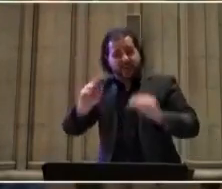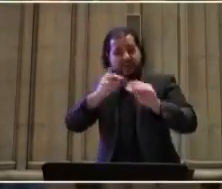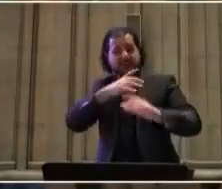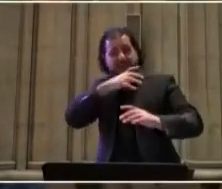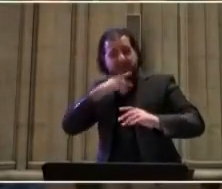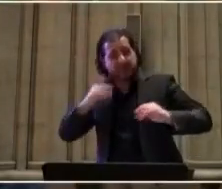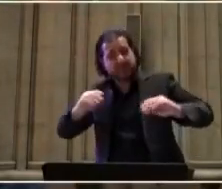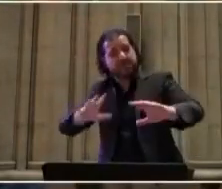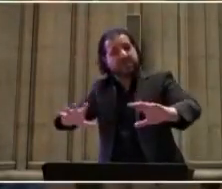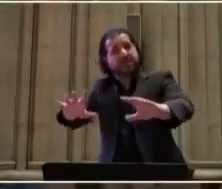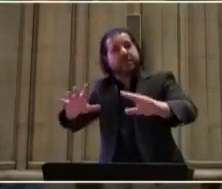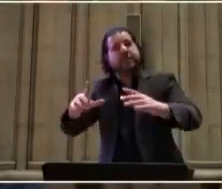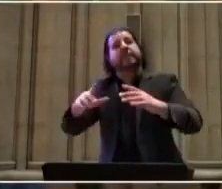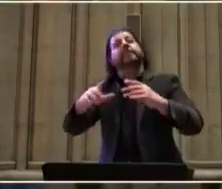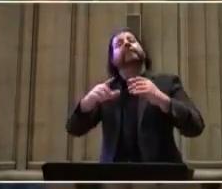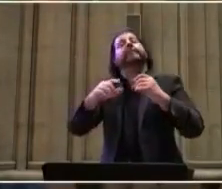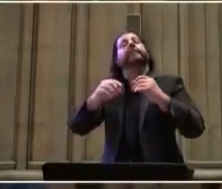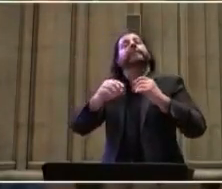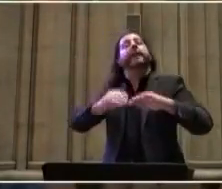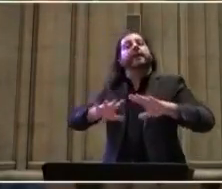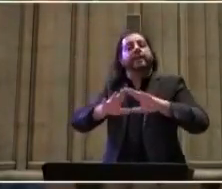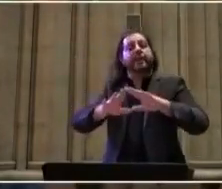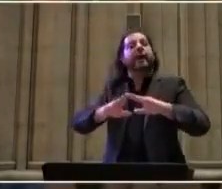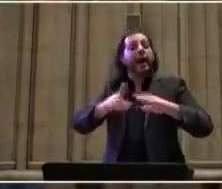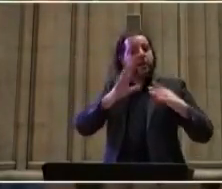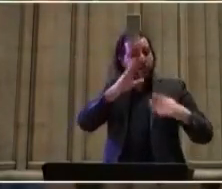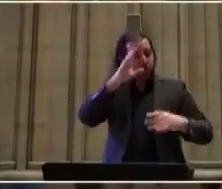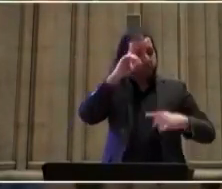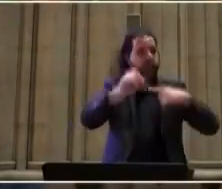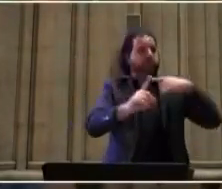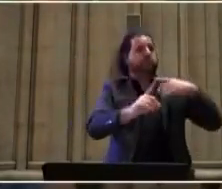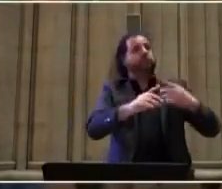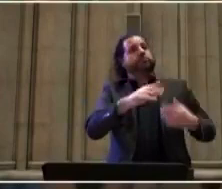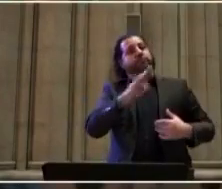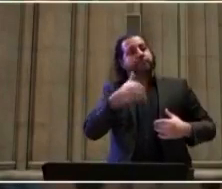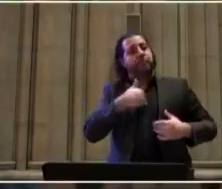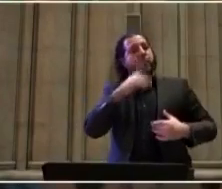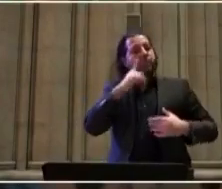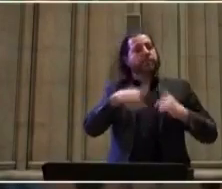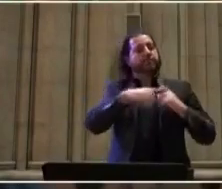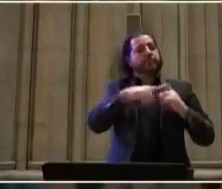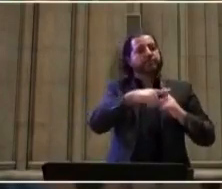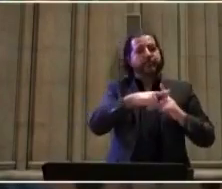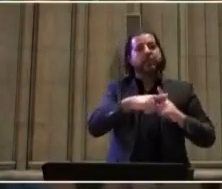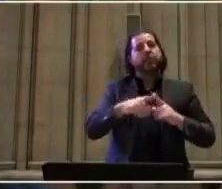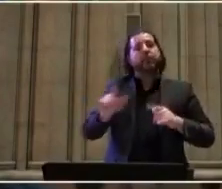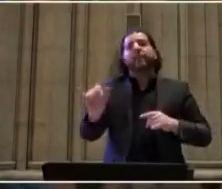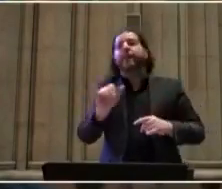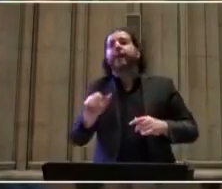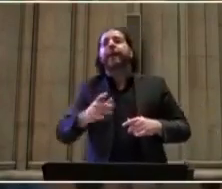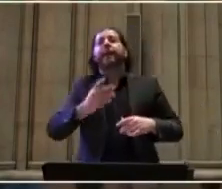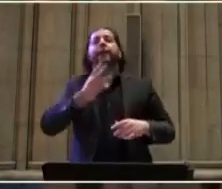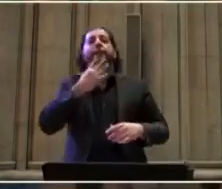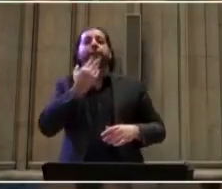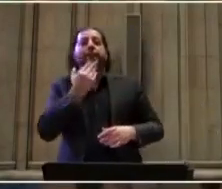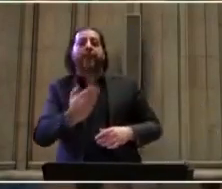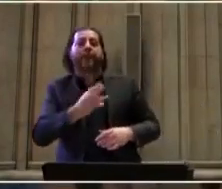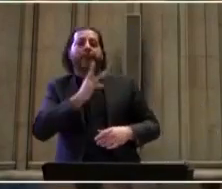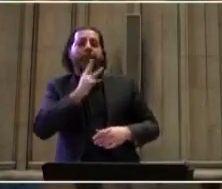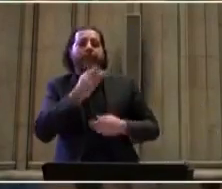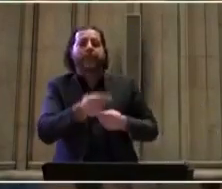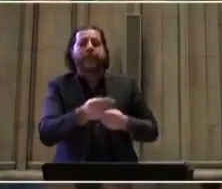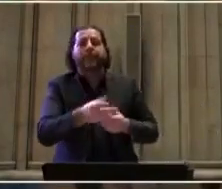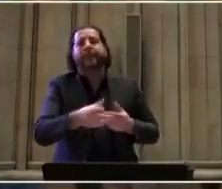will strengthen your frame. You will be like a well-watered garden, like a spring whose